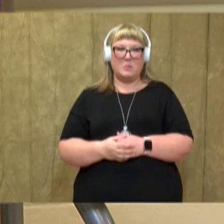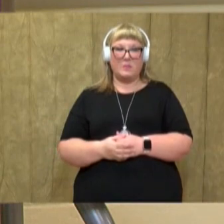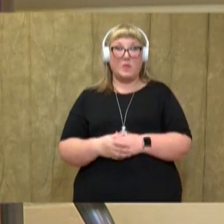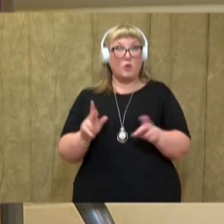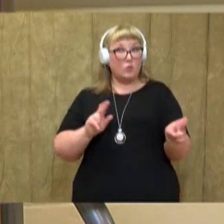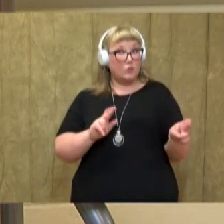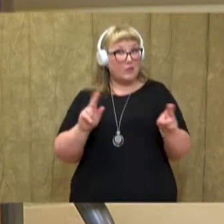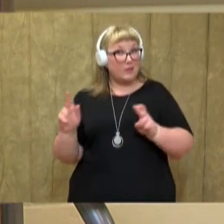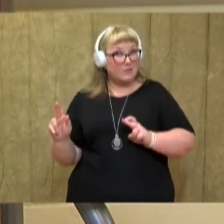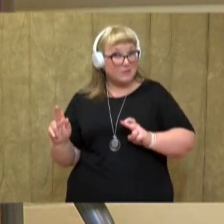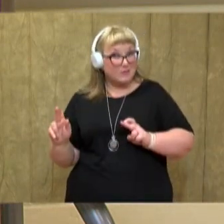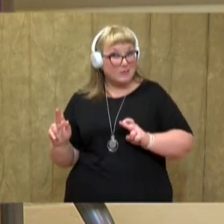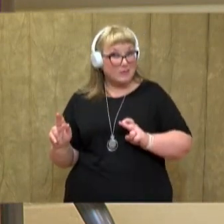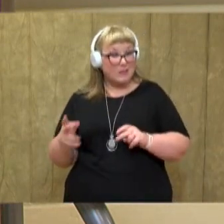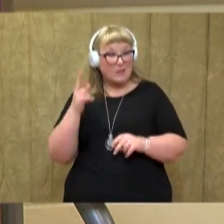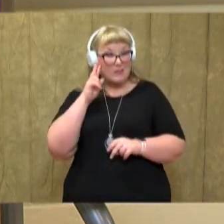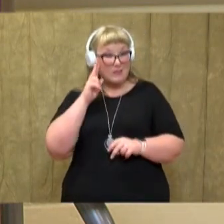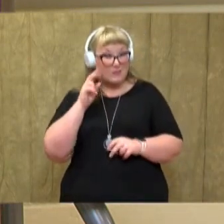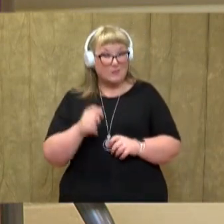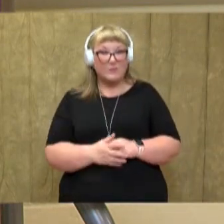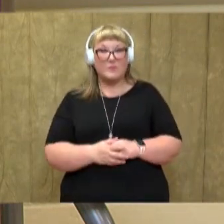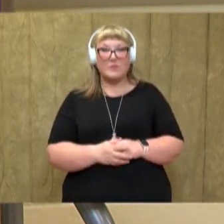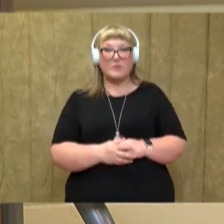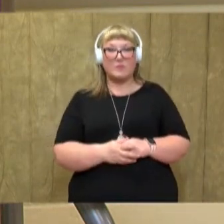Are you ready? Let's see.